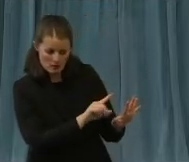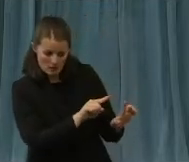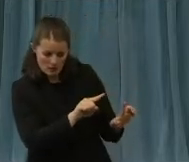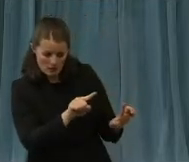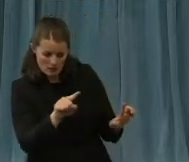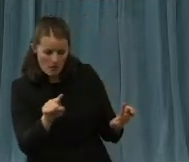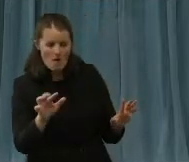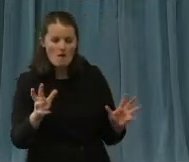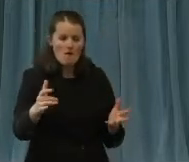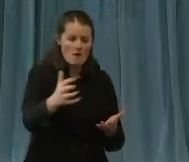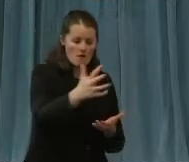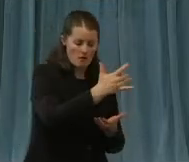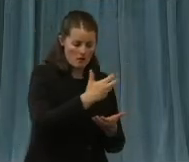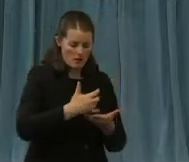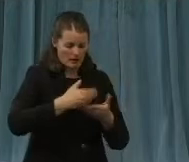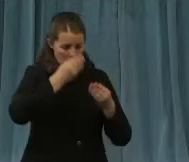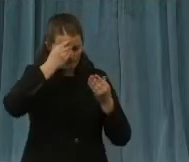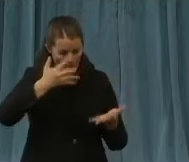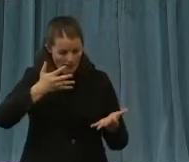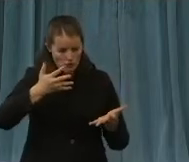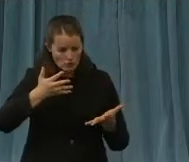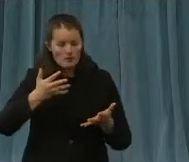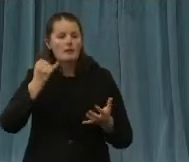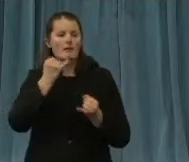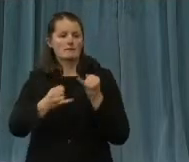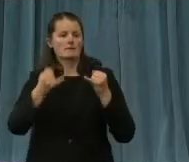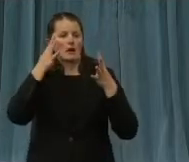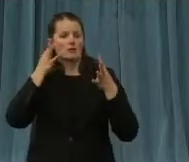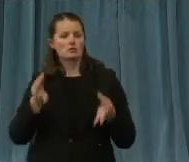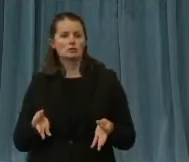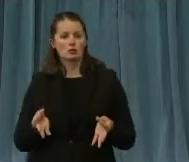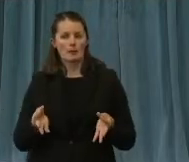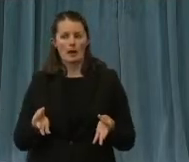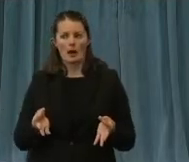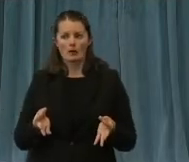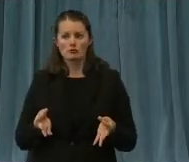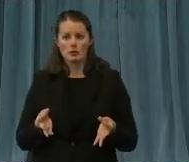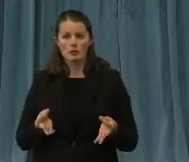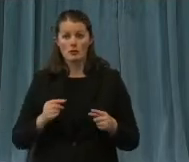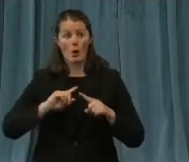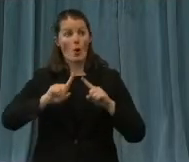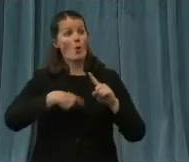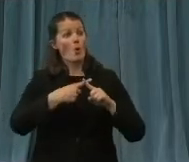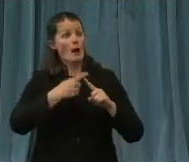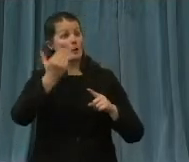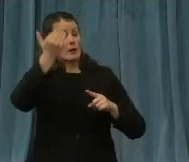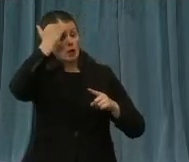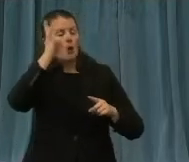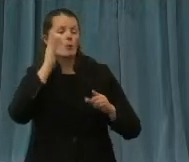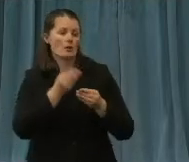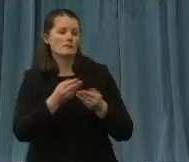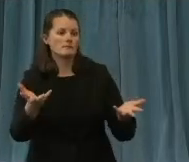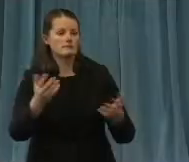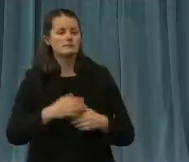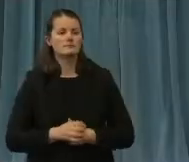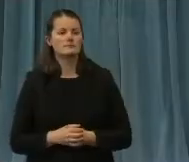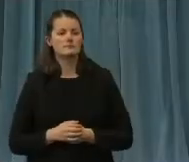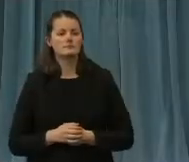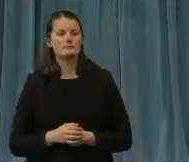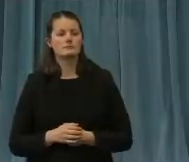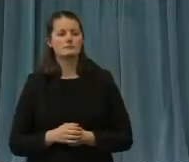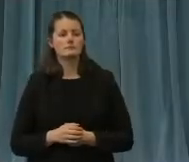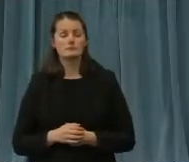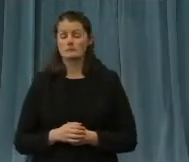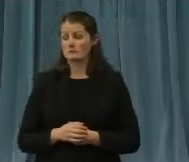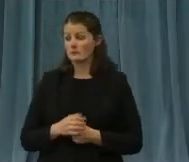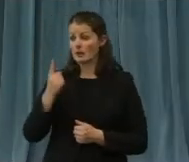we make the final determination. But you will be involved in those discussions and we'll make you aware of them. And for parents who are wondering, is there a possibility